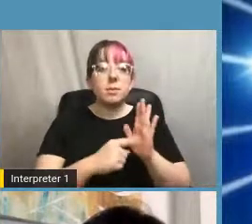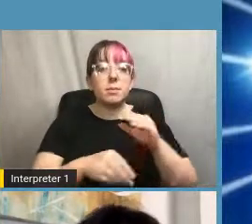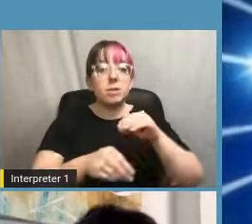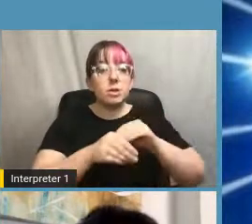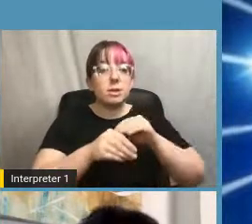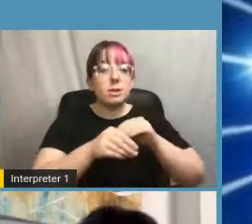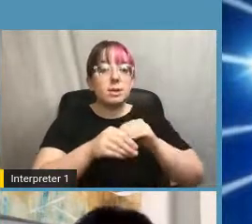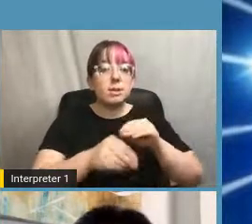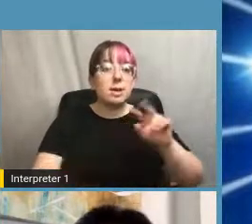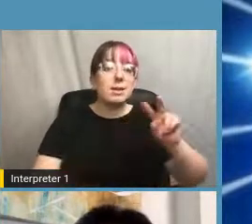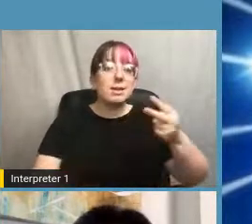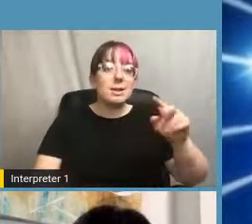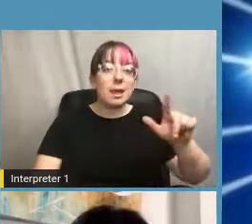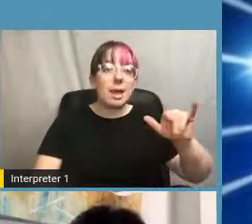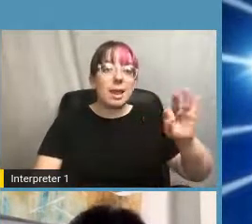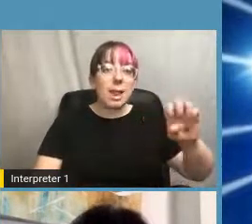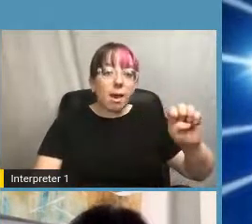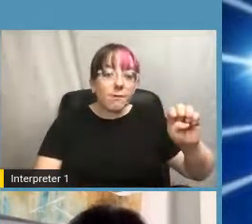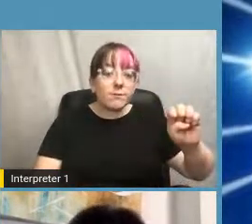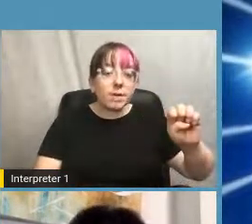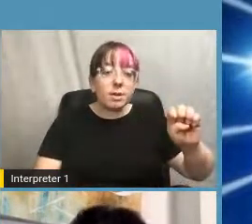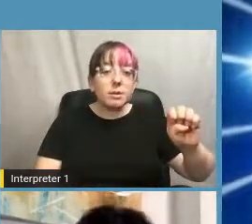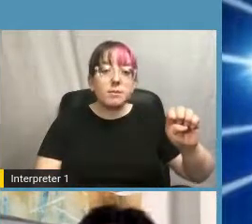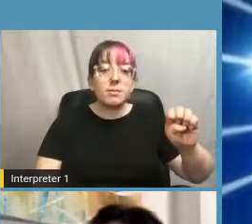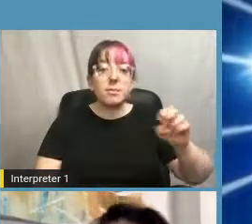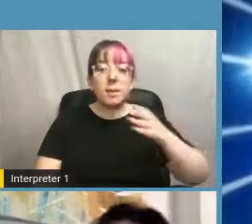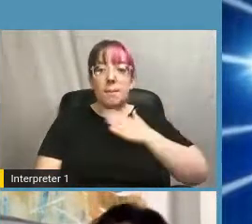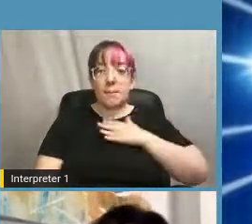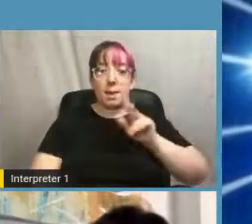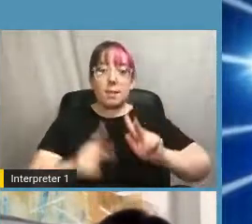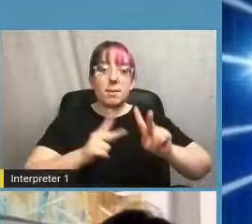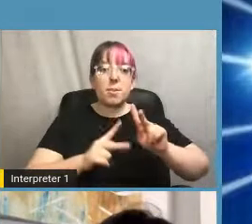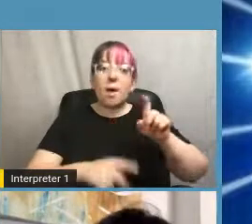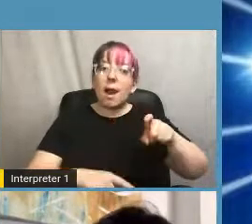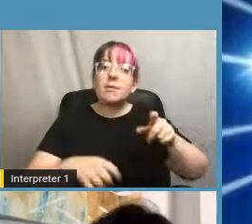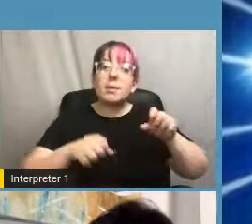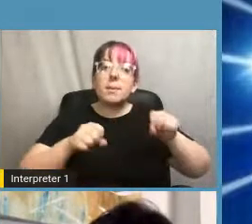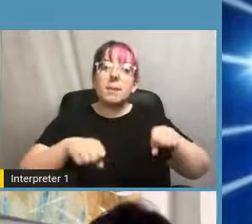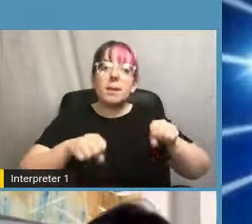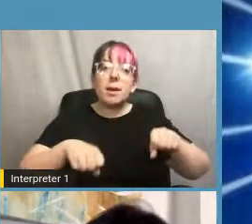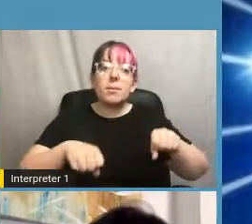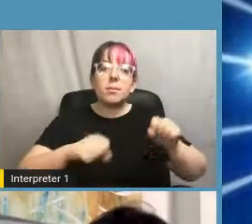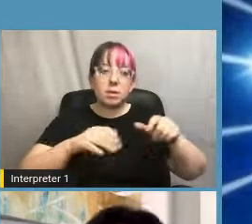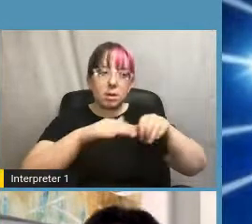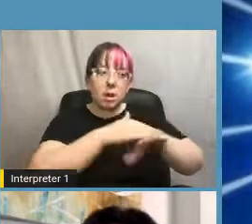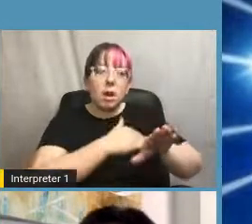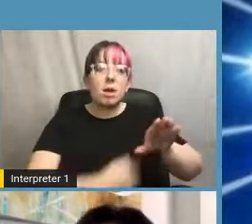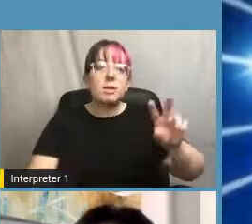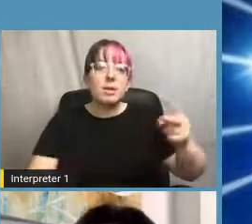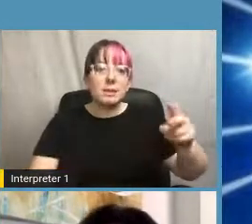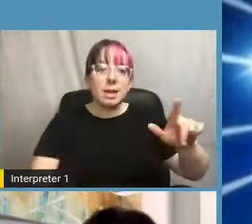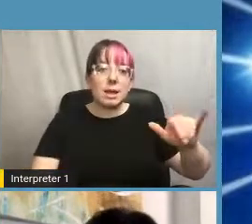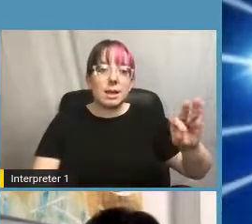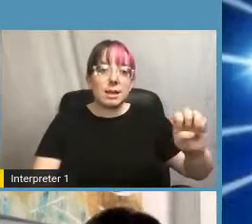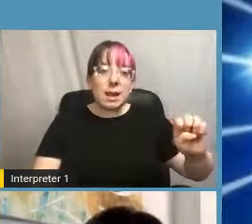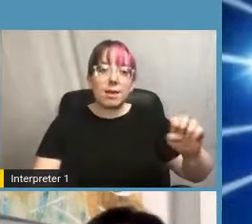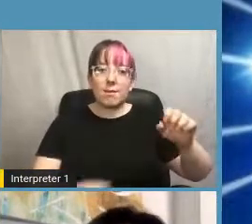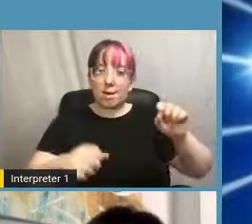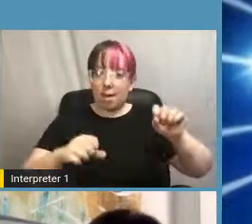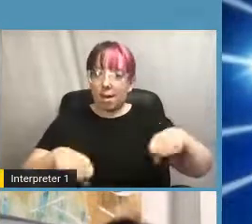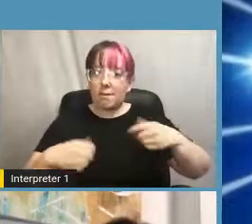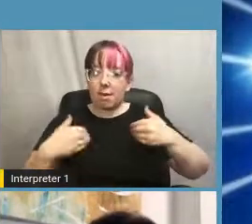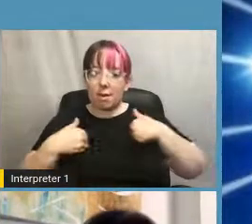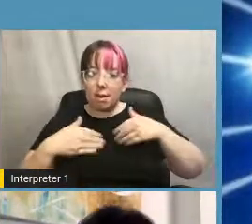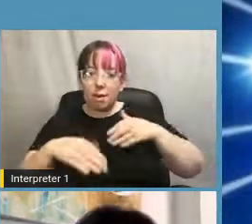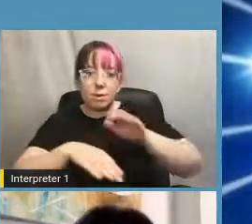in Second Life, my people have to be able to go to Second Life. They have to have a computer that allows them